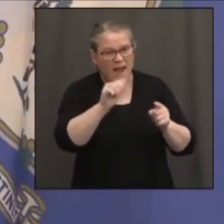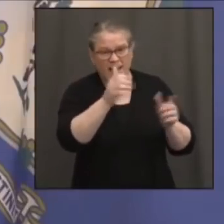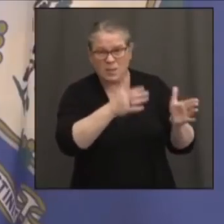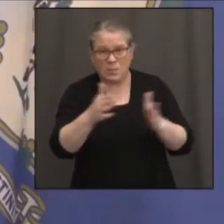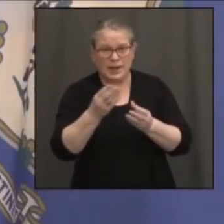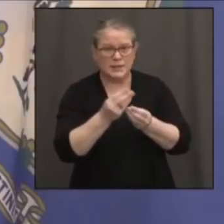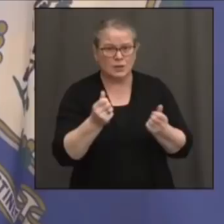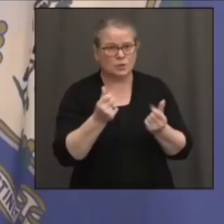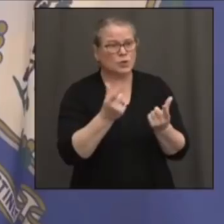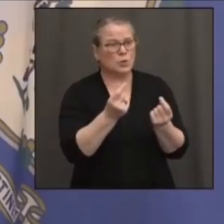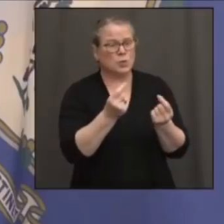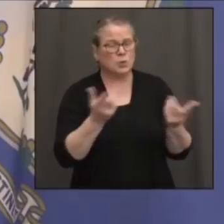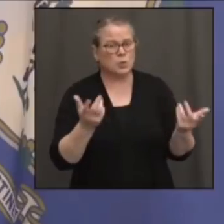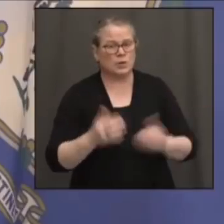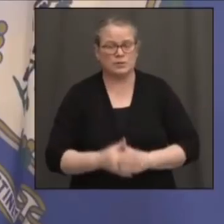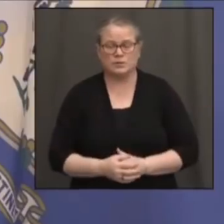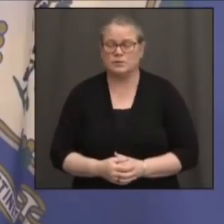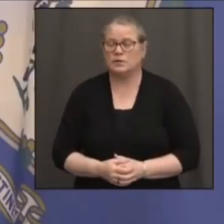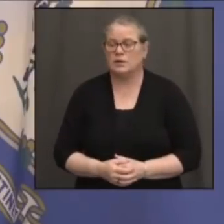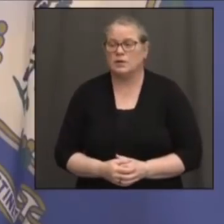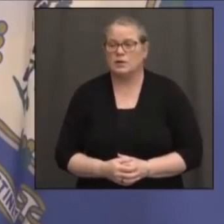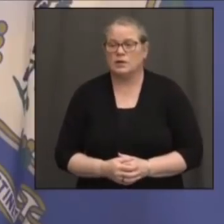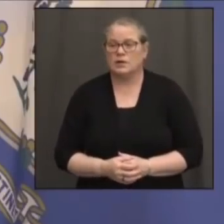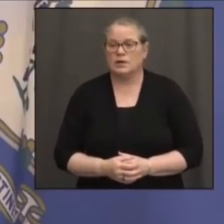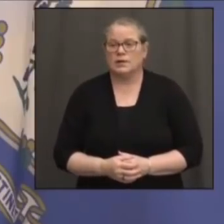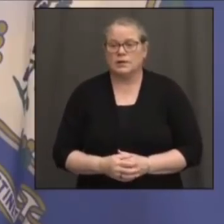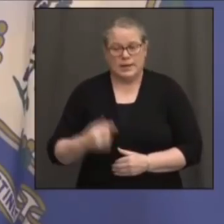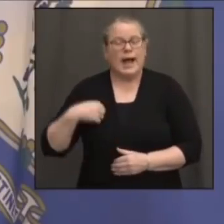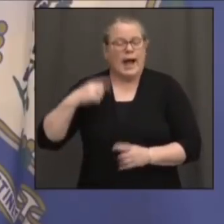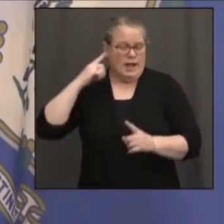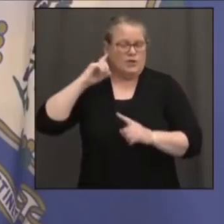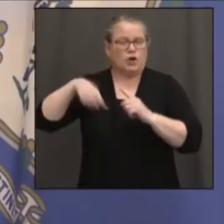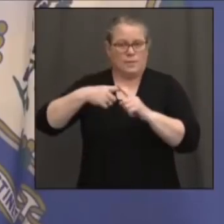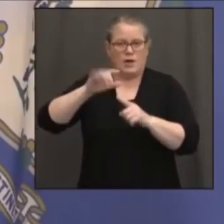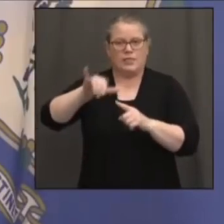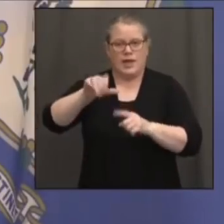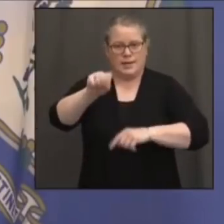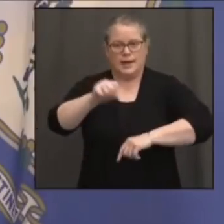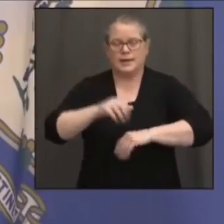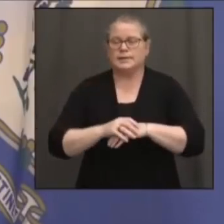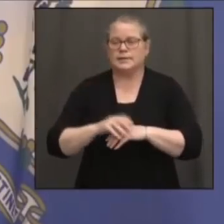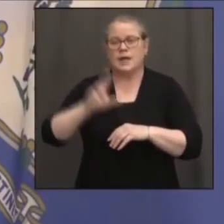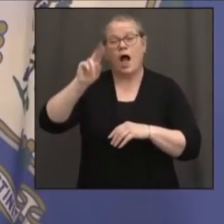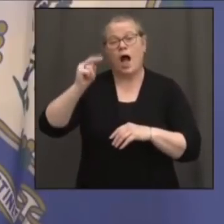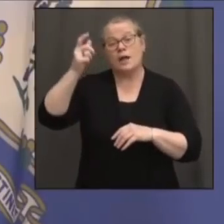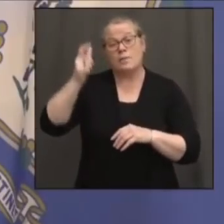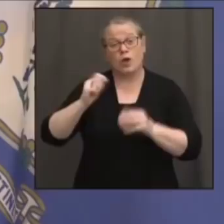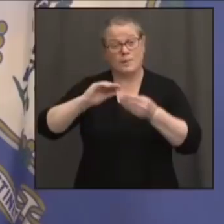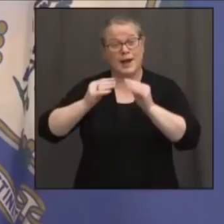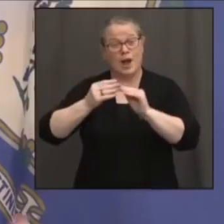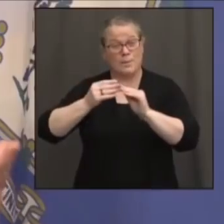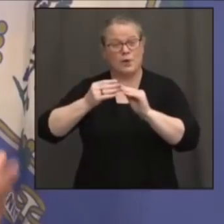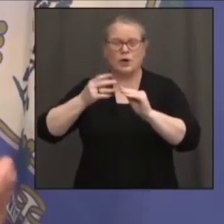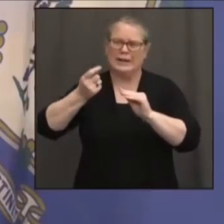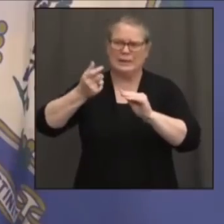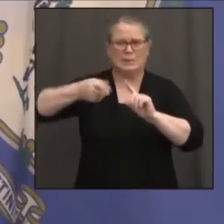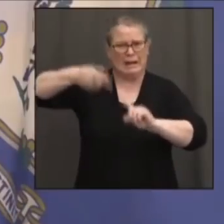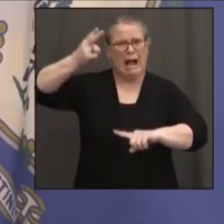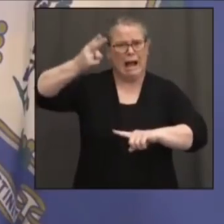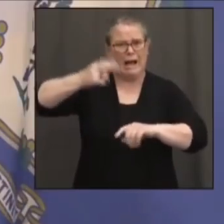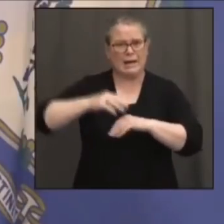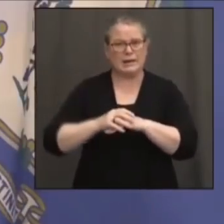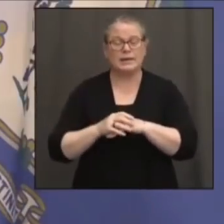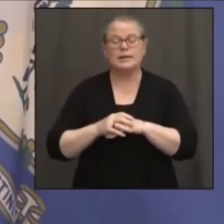is still a relatively high unemployment rate. It should be a couple things to remember. One, the